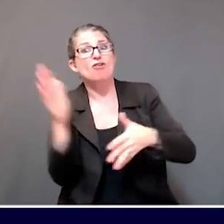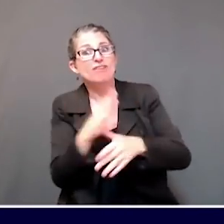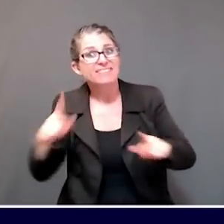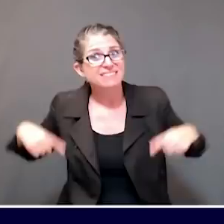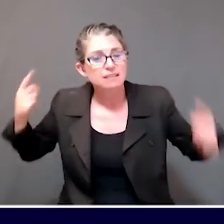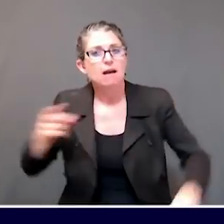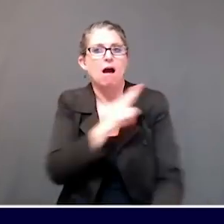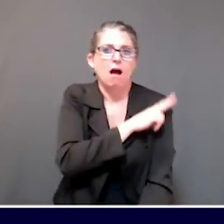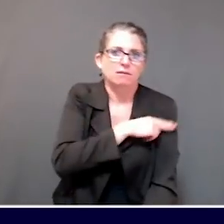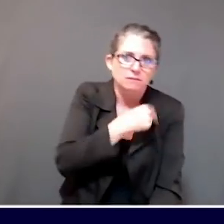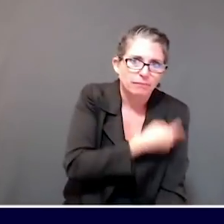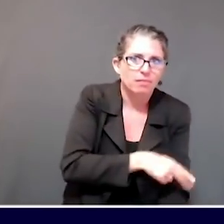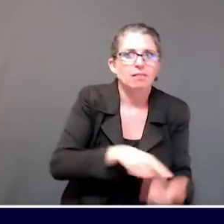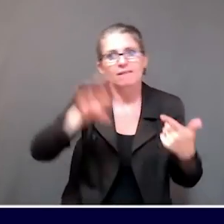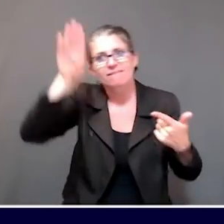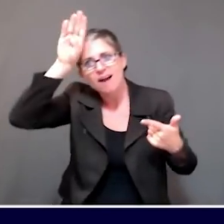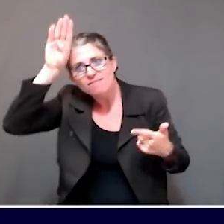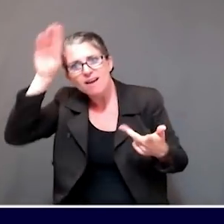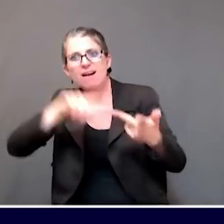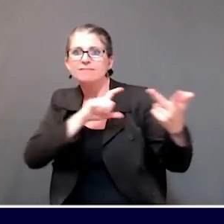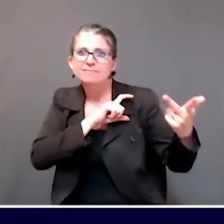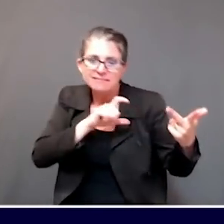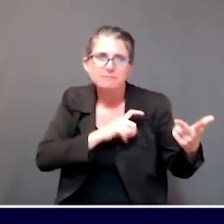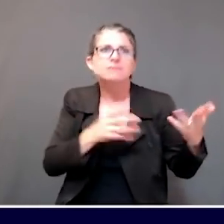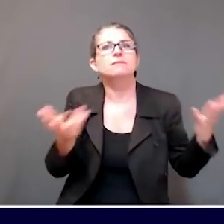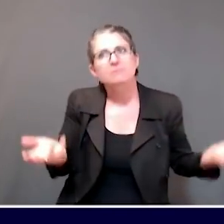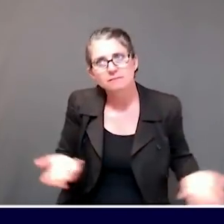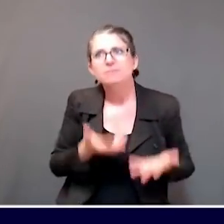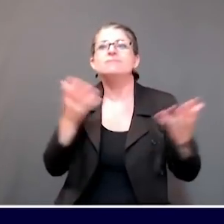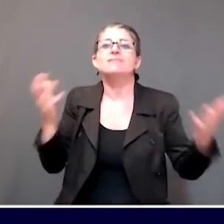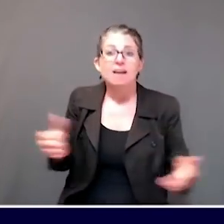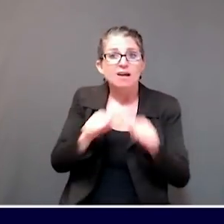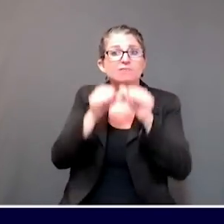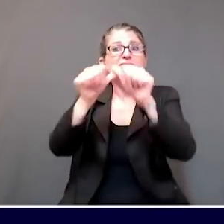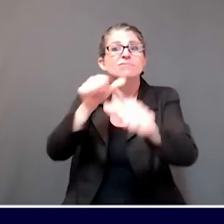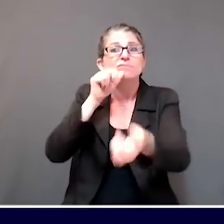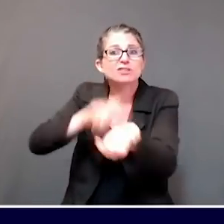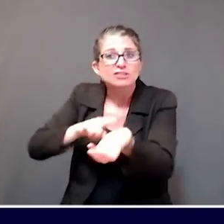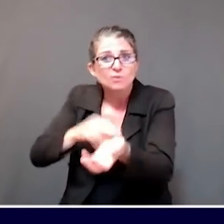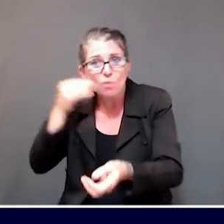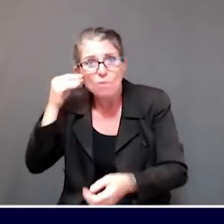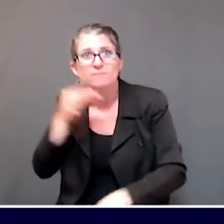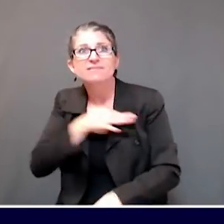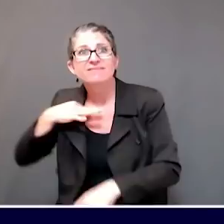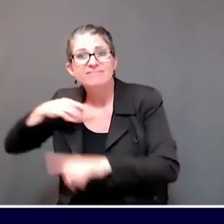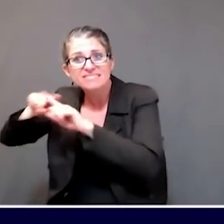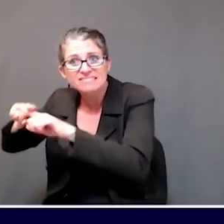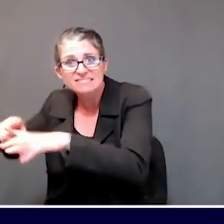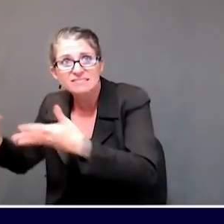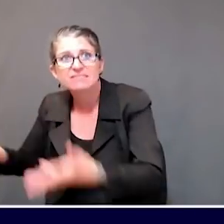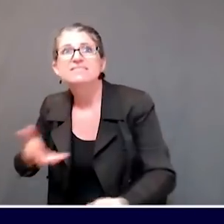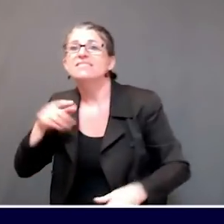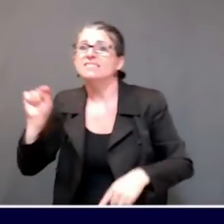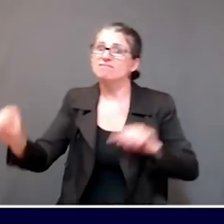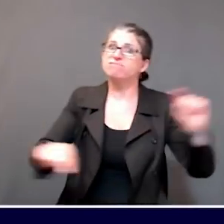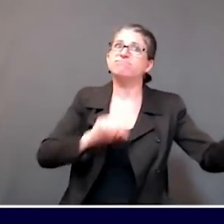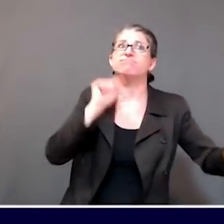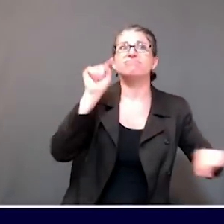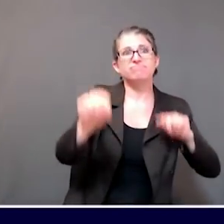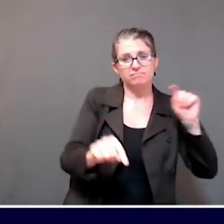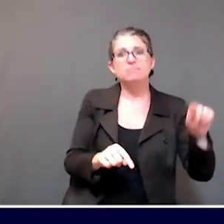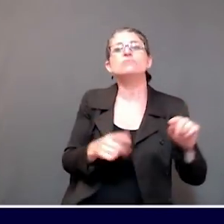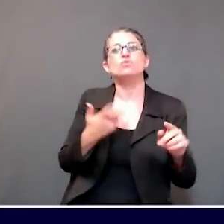In many instances, physicians are attached to those hospital groups. But we've simultaneously heard that